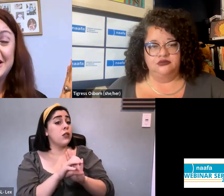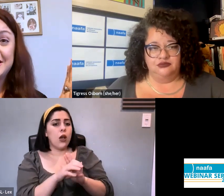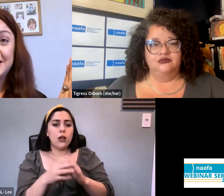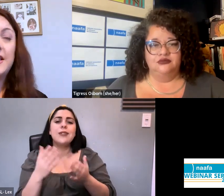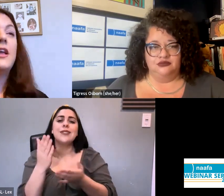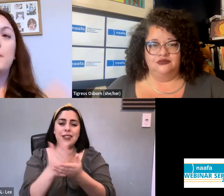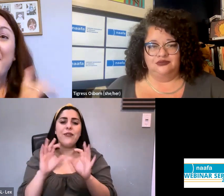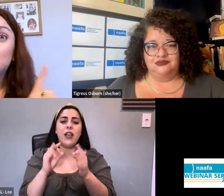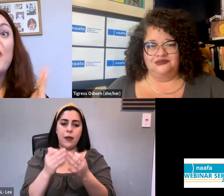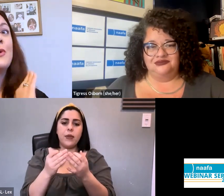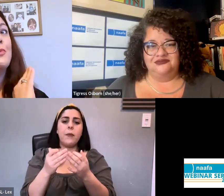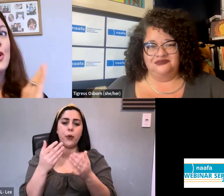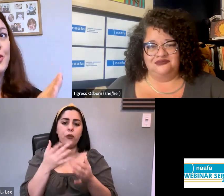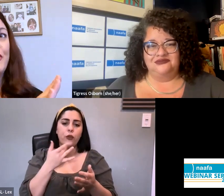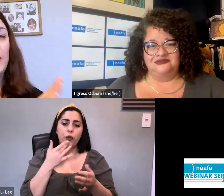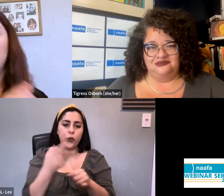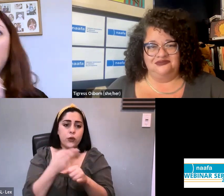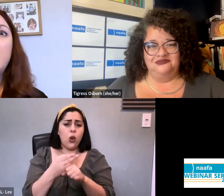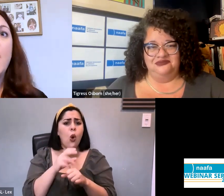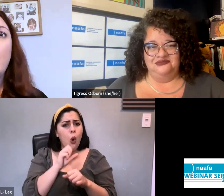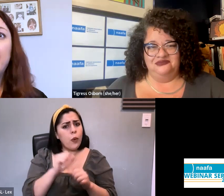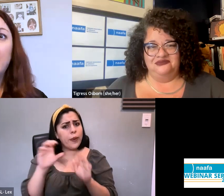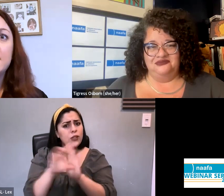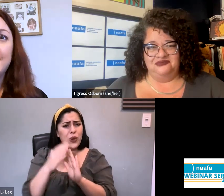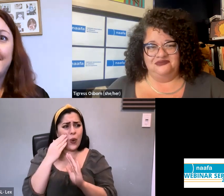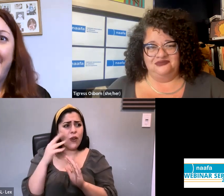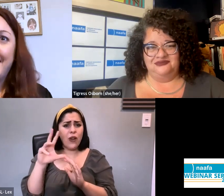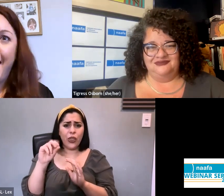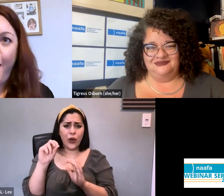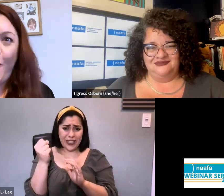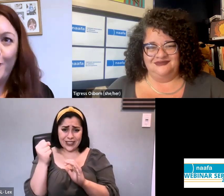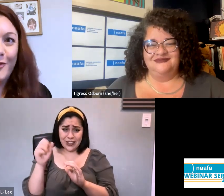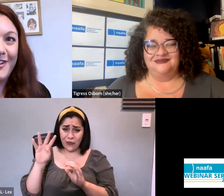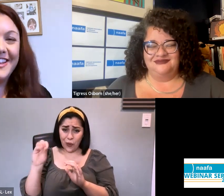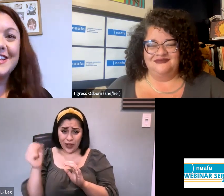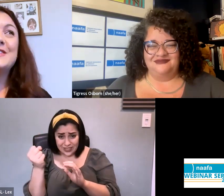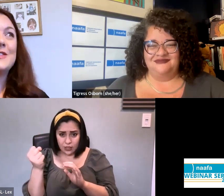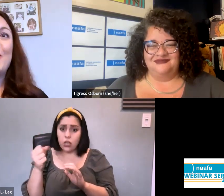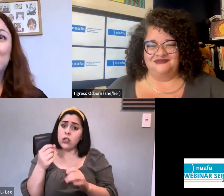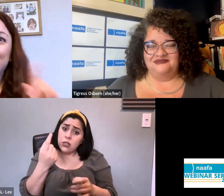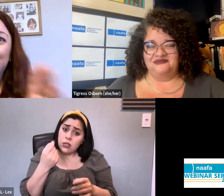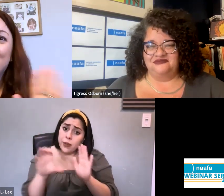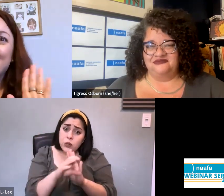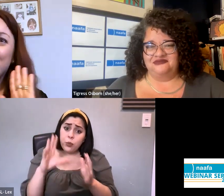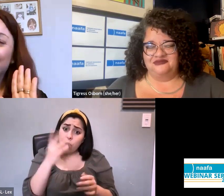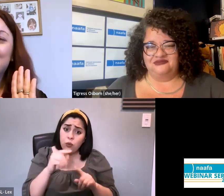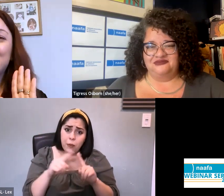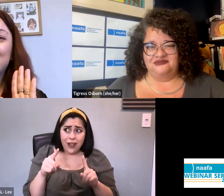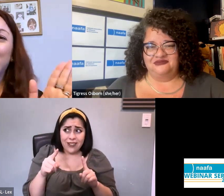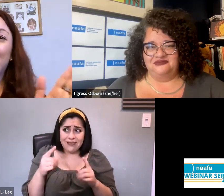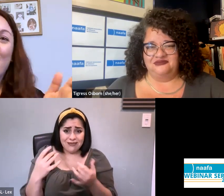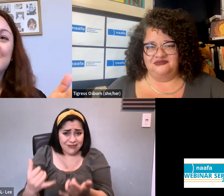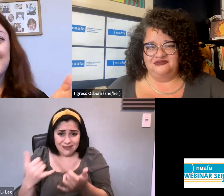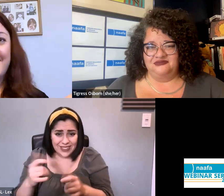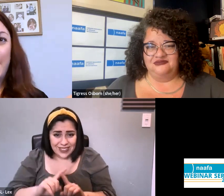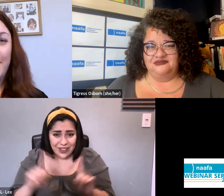and the 50s. Mind you, they're beautiful. Nobody looks like that now. So using a more recent